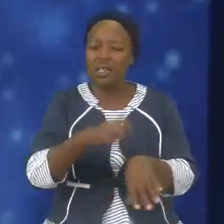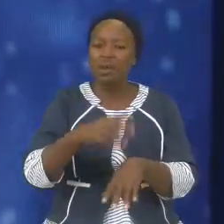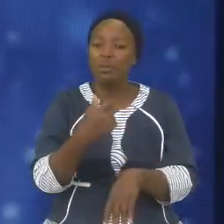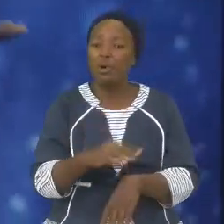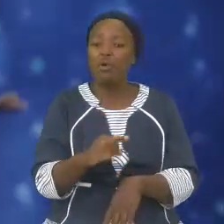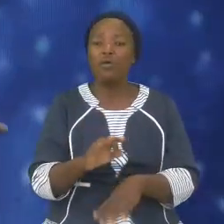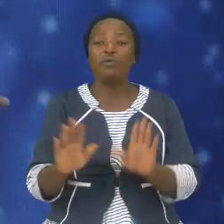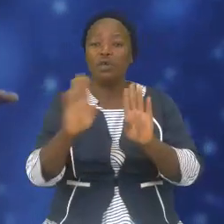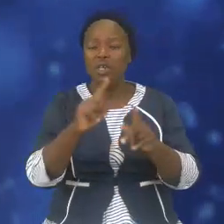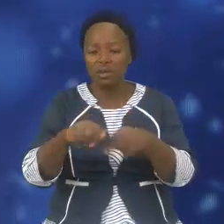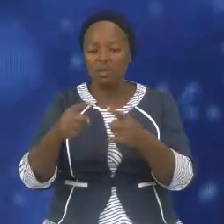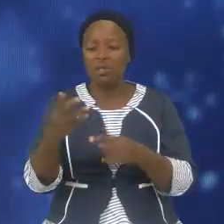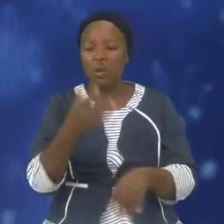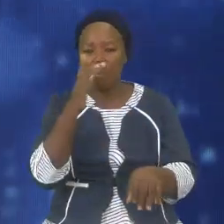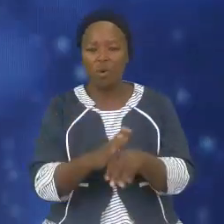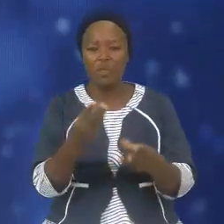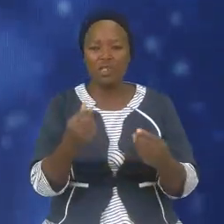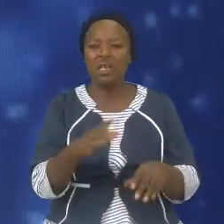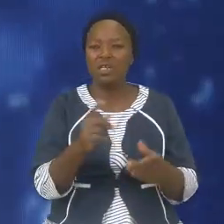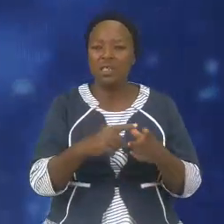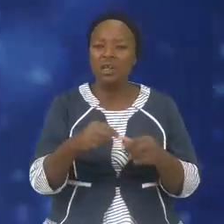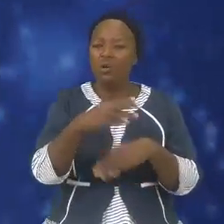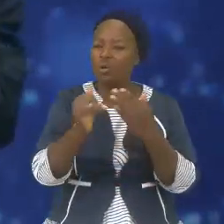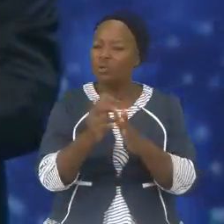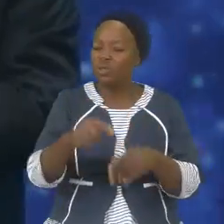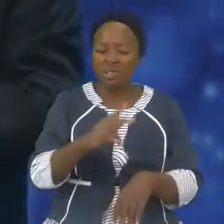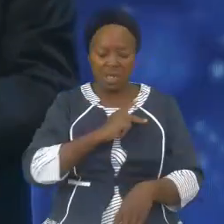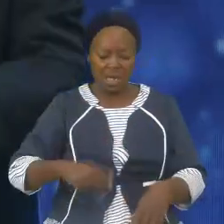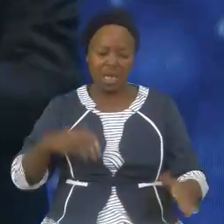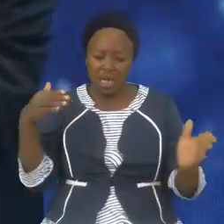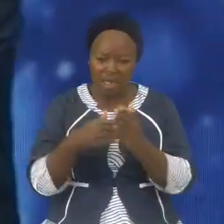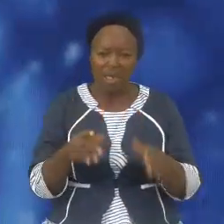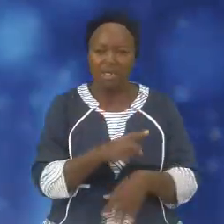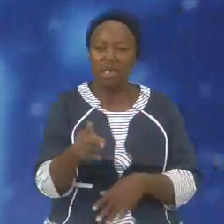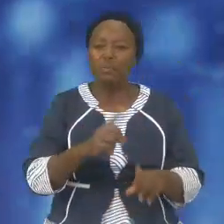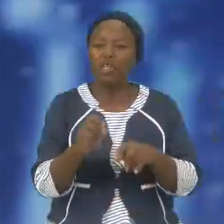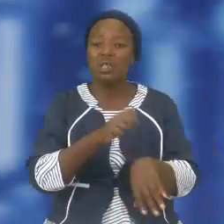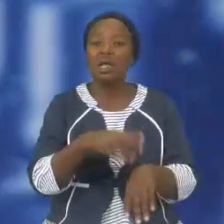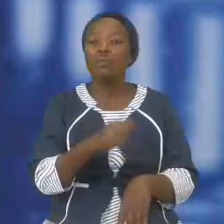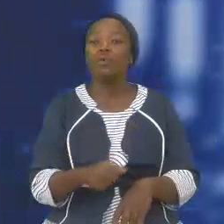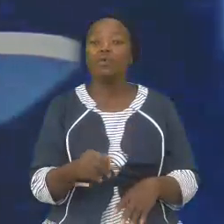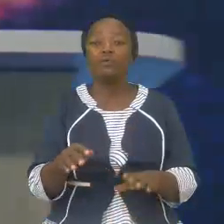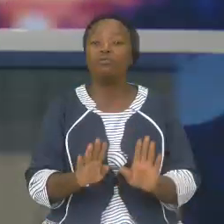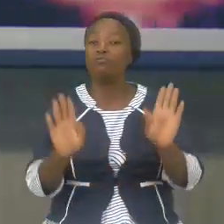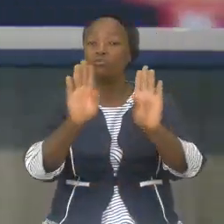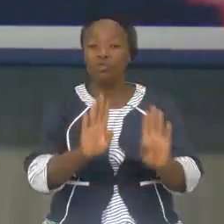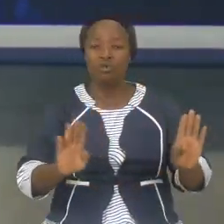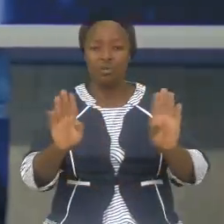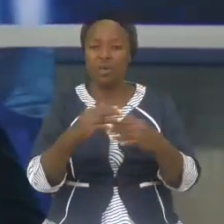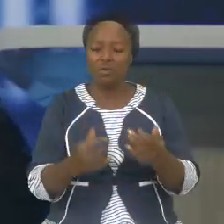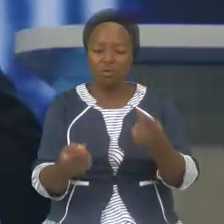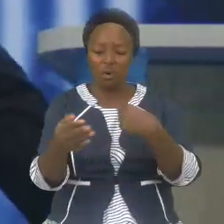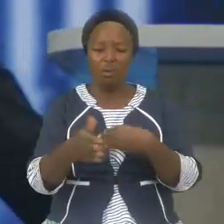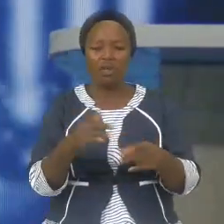all the confederacies of the kings, they were against them, a time of trouble. Move on fast and come to the New Testament